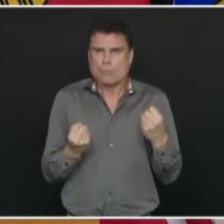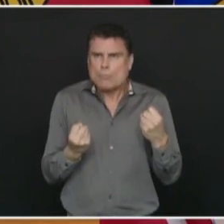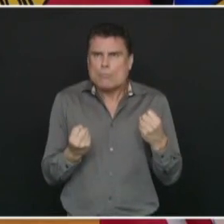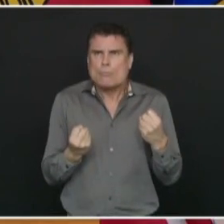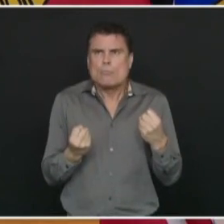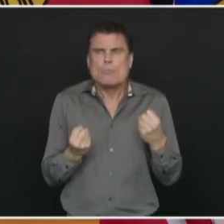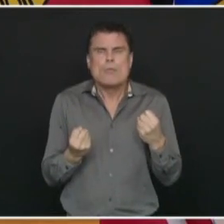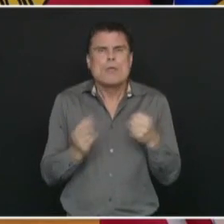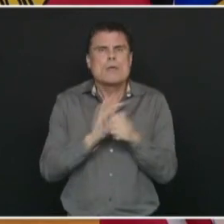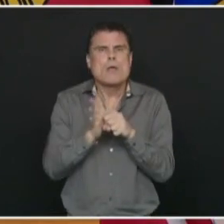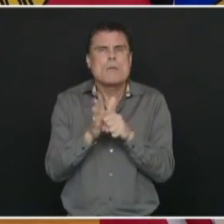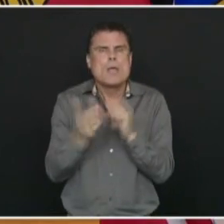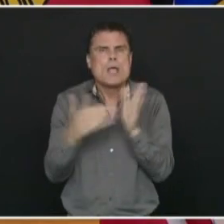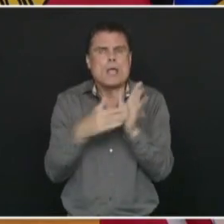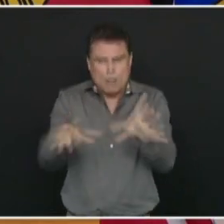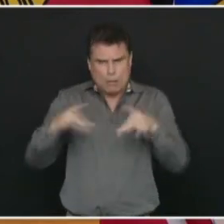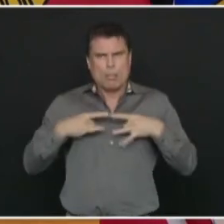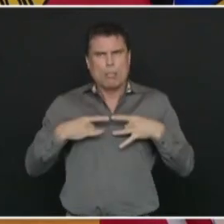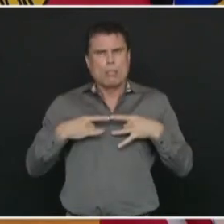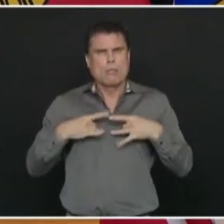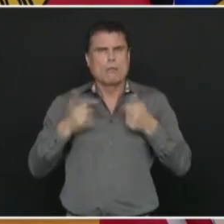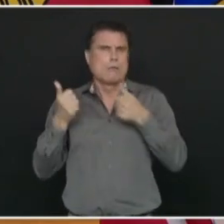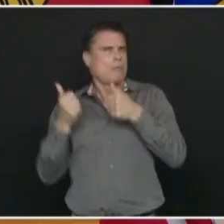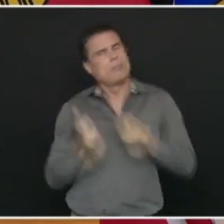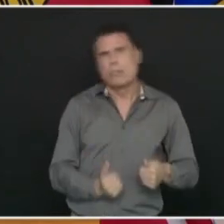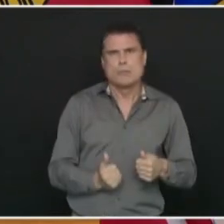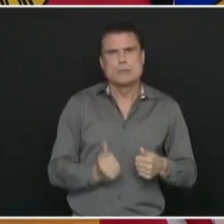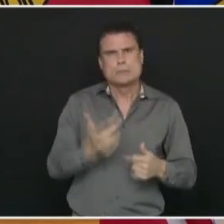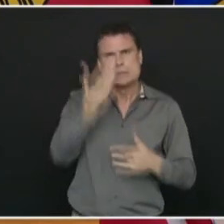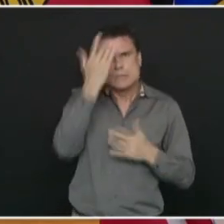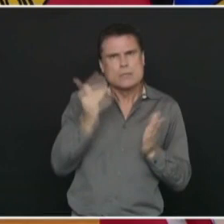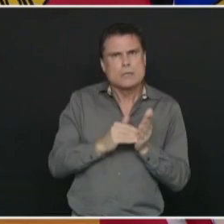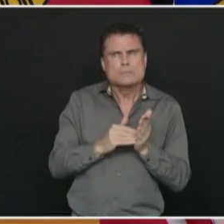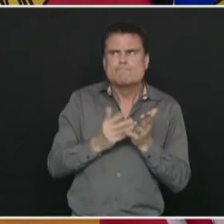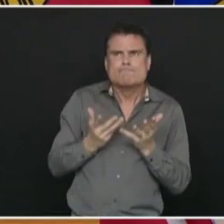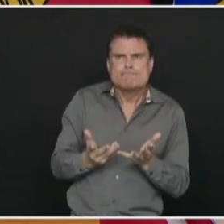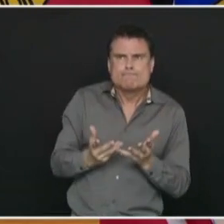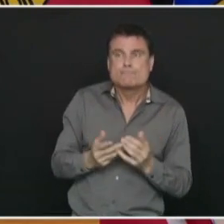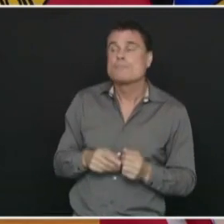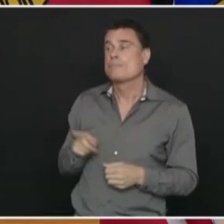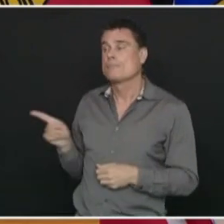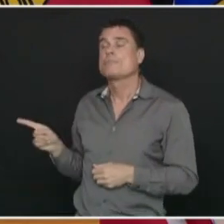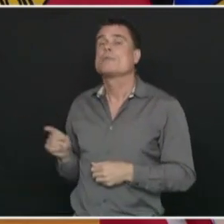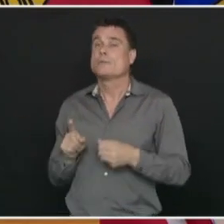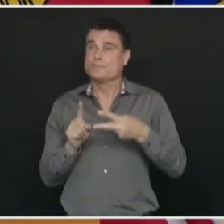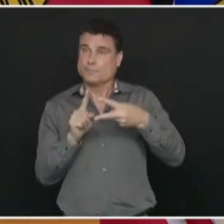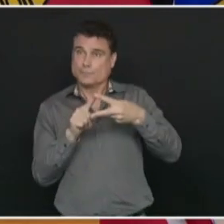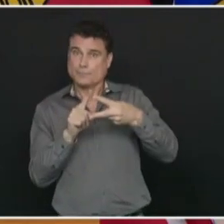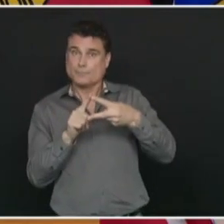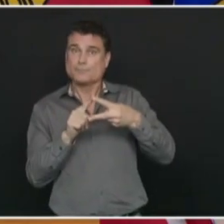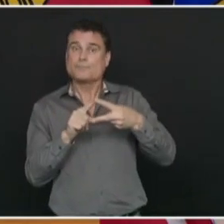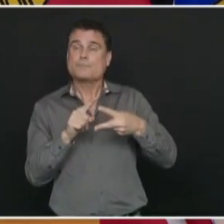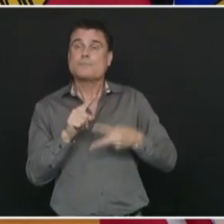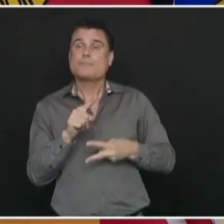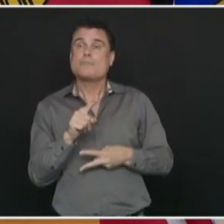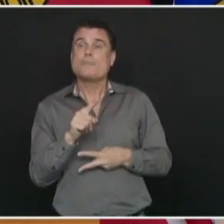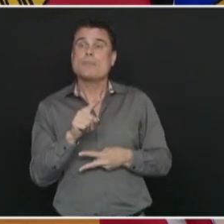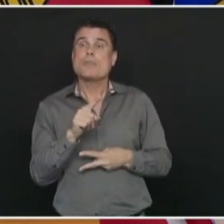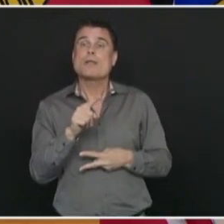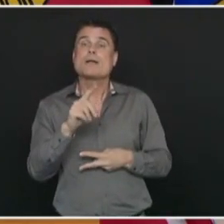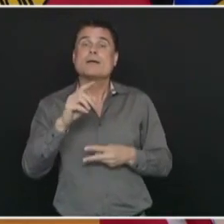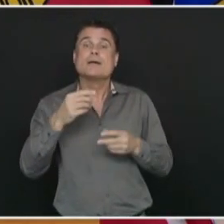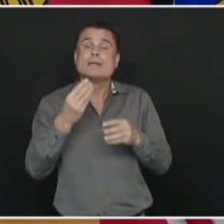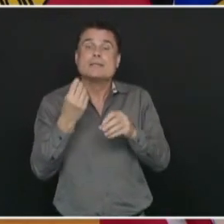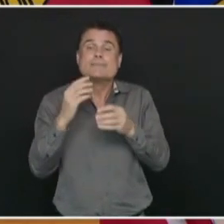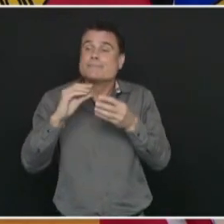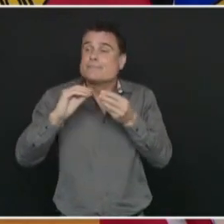appear to be. Whether it's a reactivation or whether it's a test issue, because some of the tests that we have can